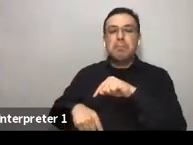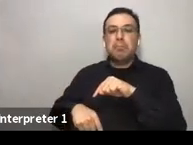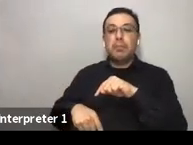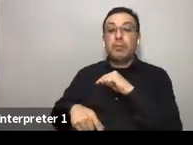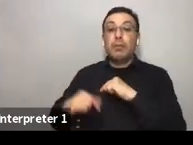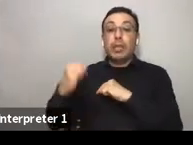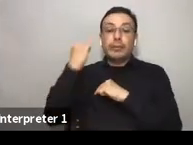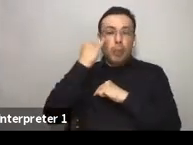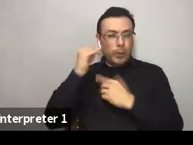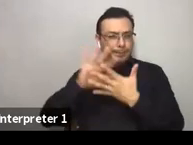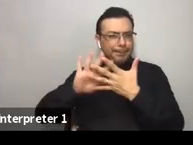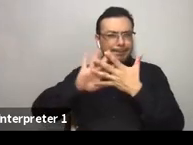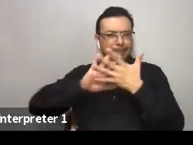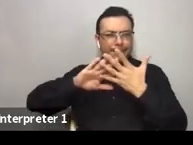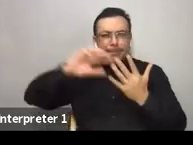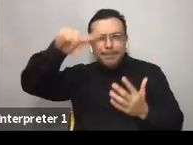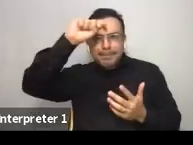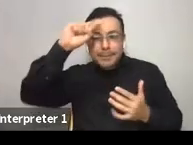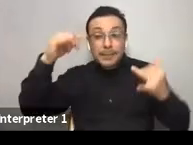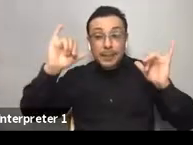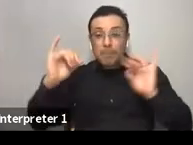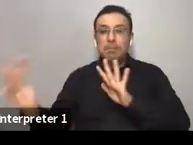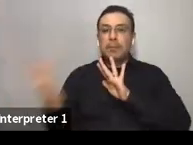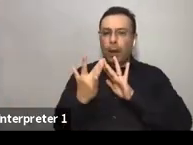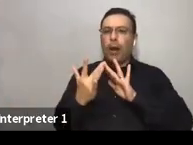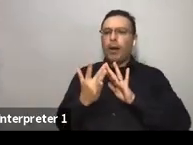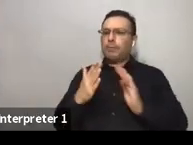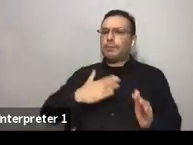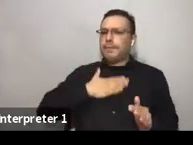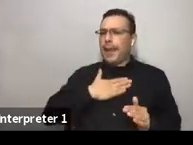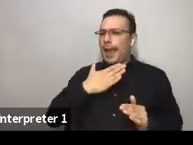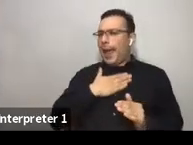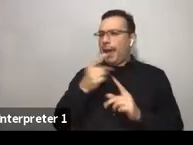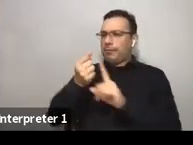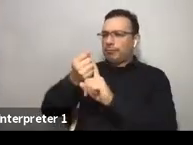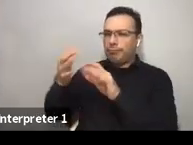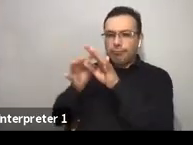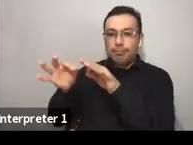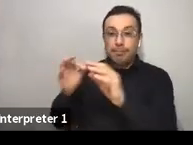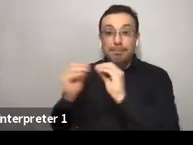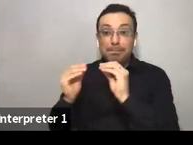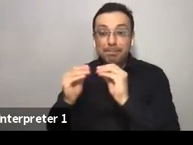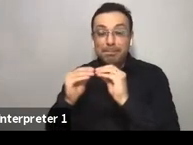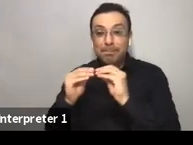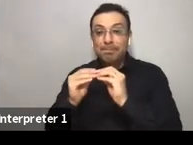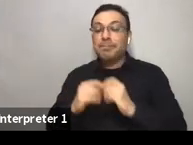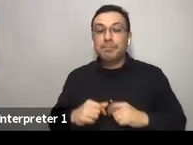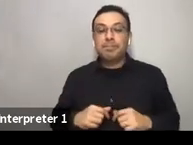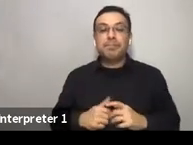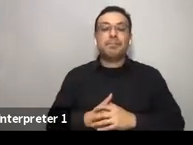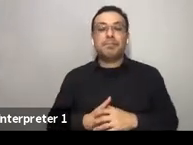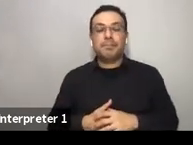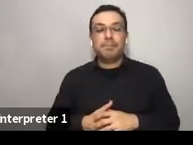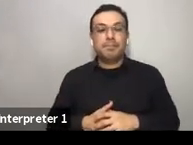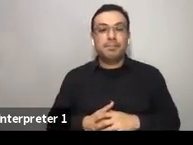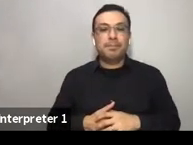to us, with any questions that you have as you read through that. We're happy to provide TA about that specific circumstance.